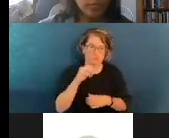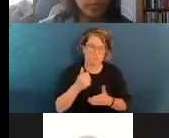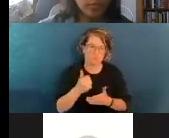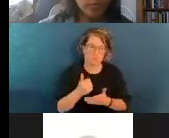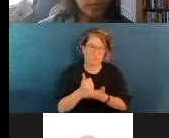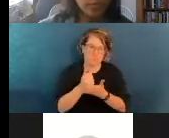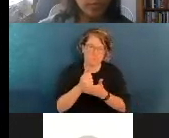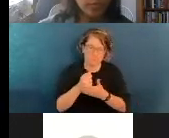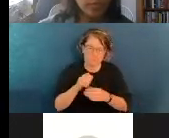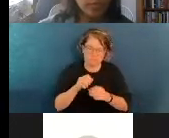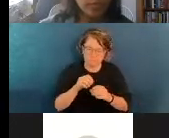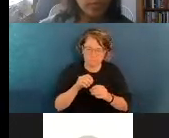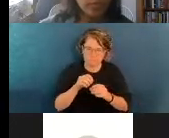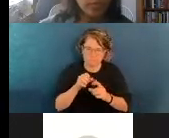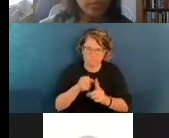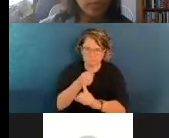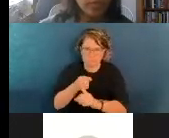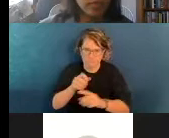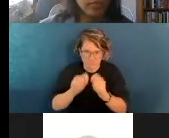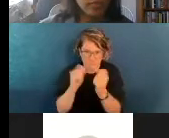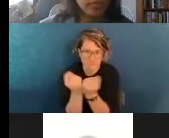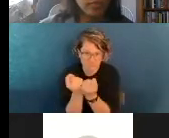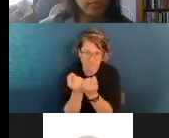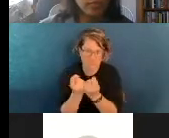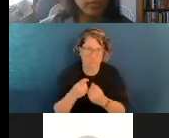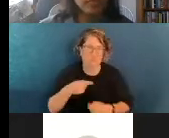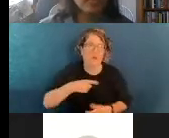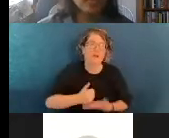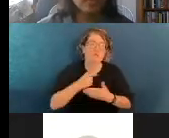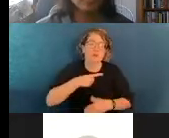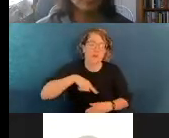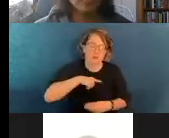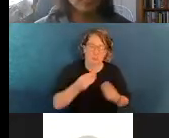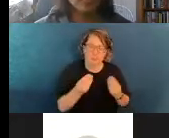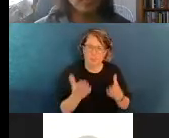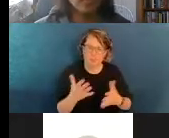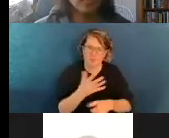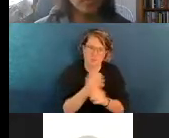change that enables culturally safe healthcare service delivery.